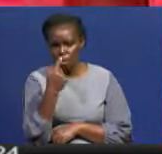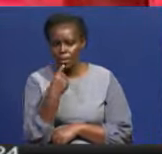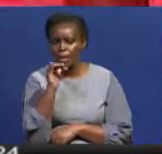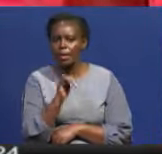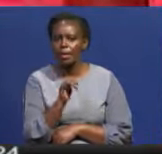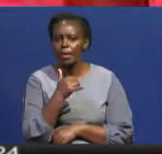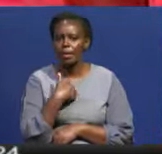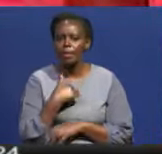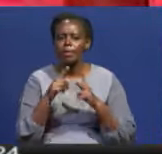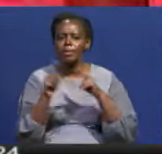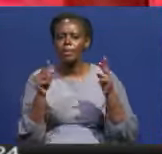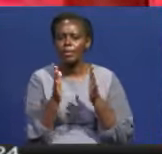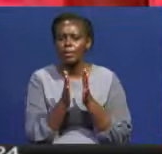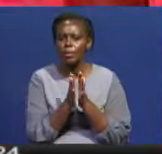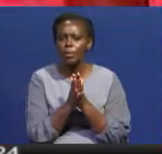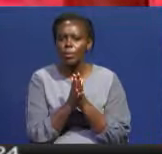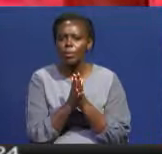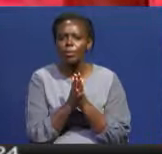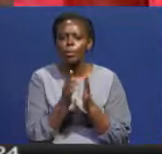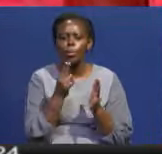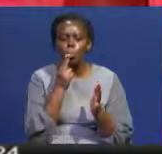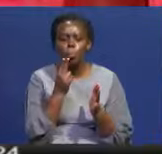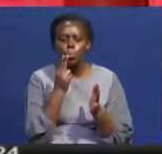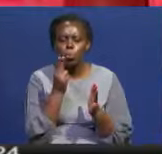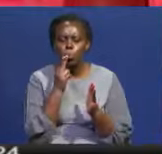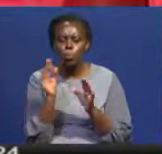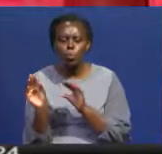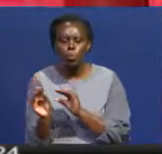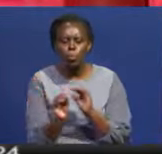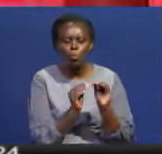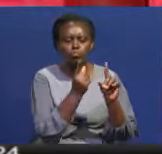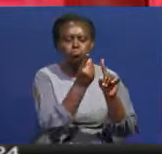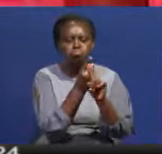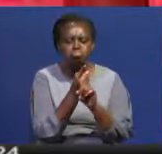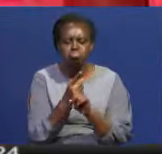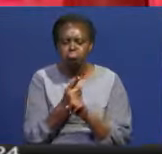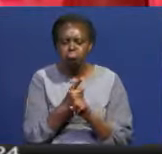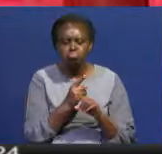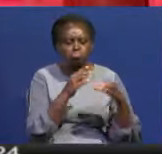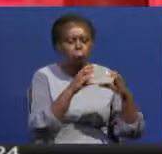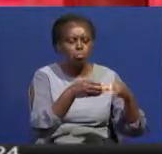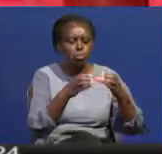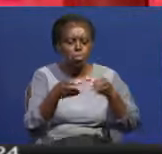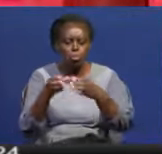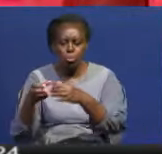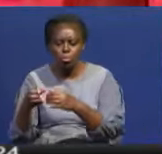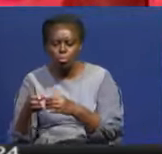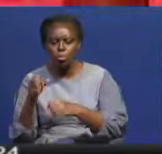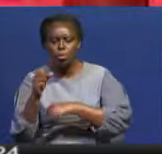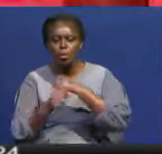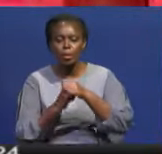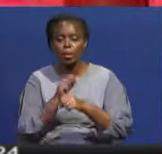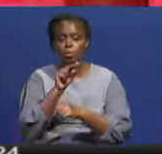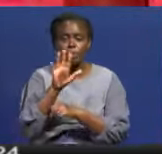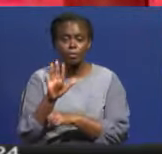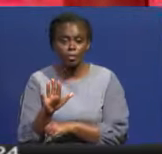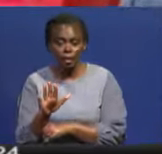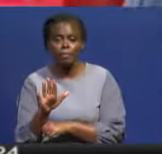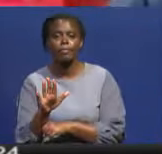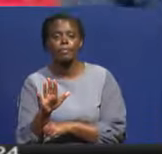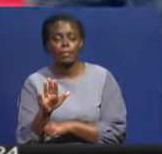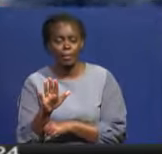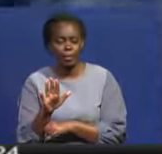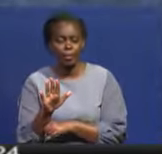they started with the unfiltered cigarettes, then went to the filtered cigarette and spoke for 25 years. And as a result, Honorable